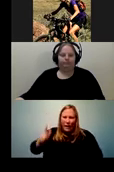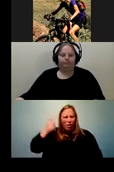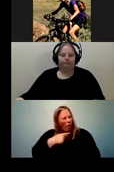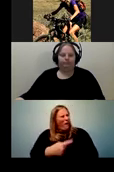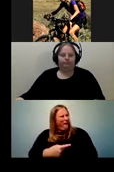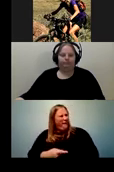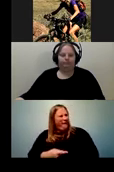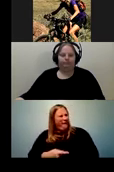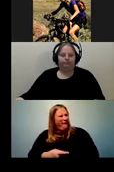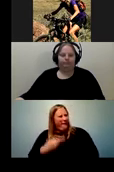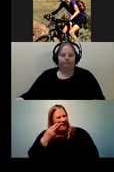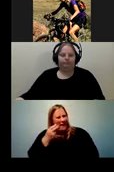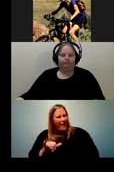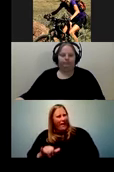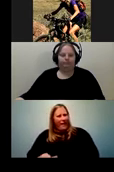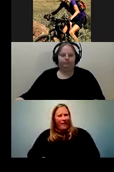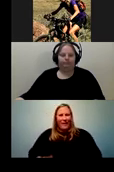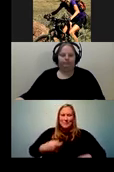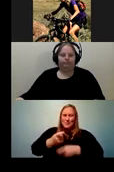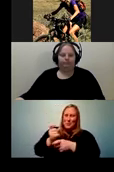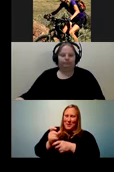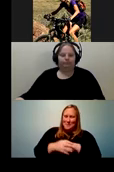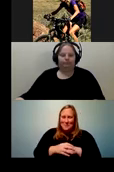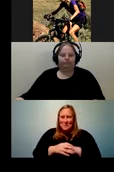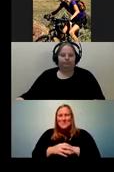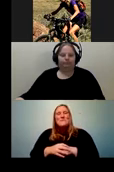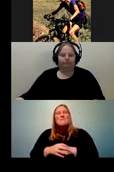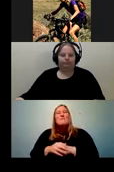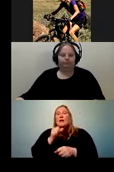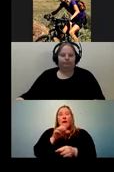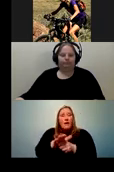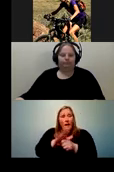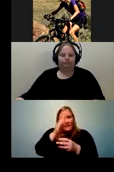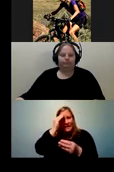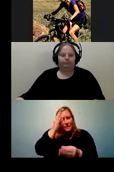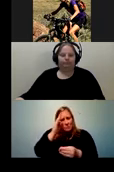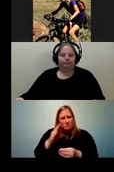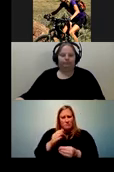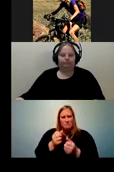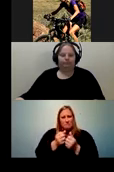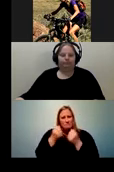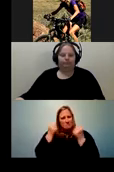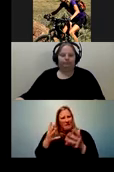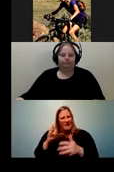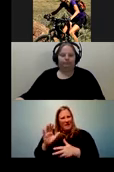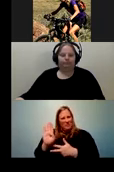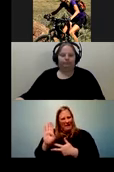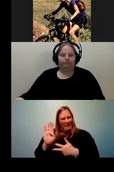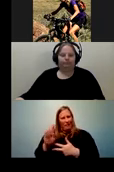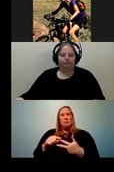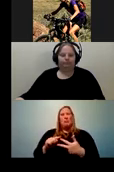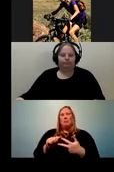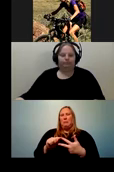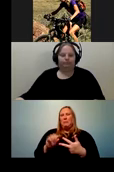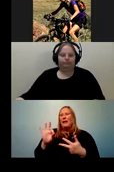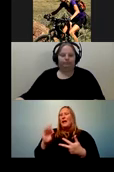Only joking. Leaning towards C, but not enough info. A lot of B's. I really very few A's, but 90% of